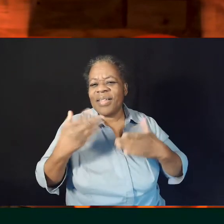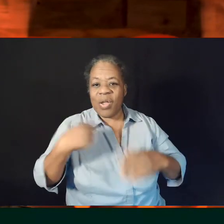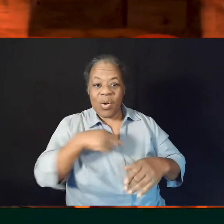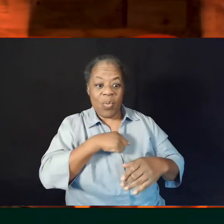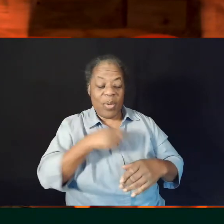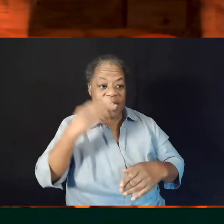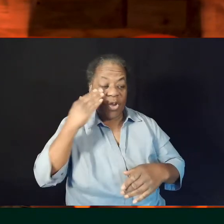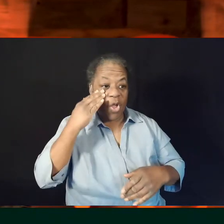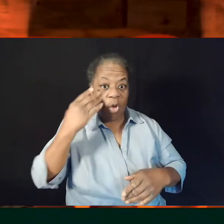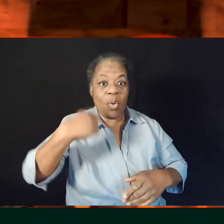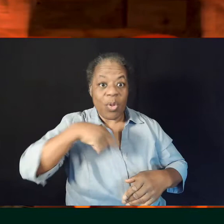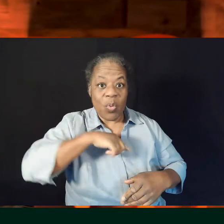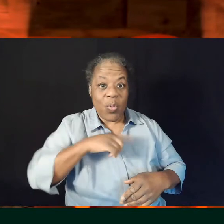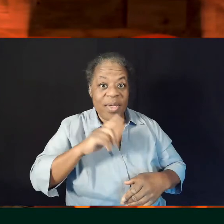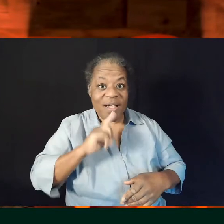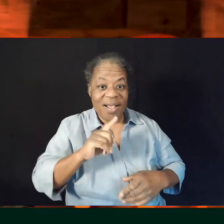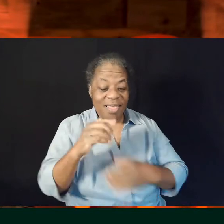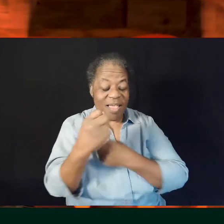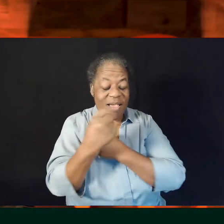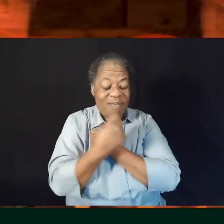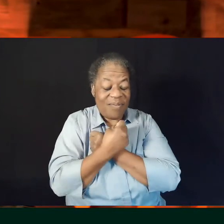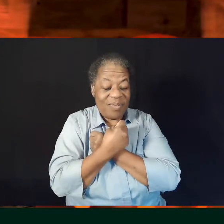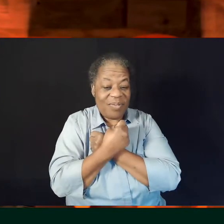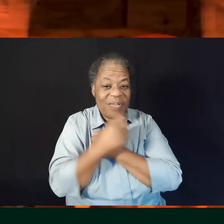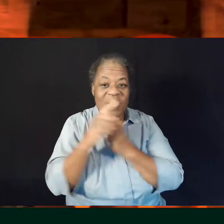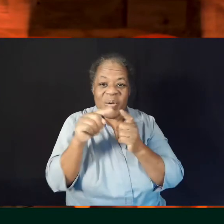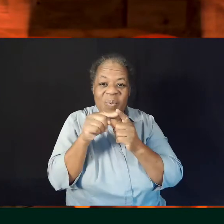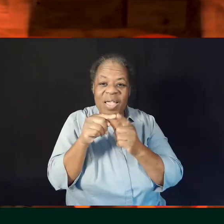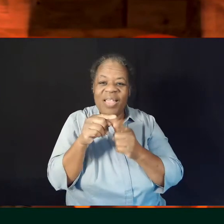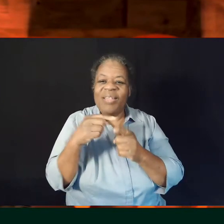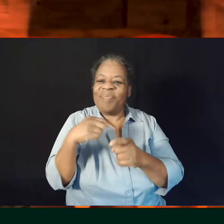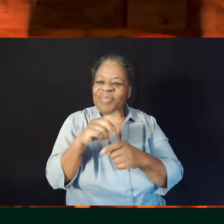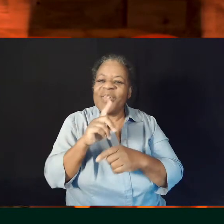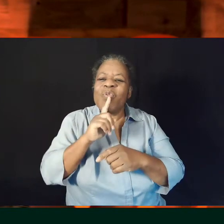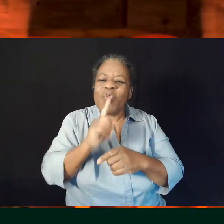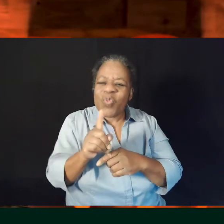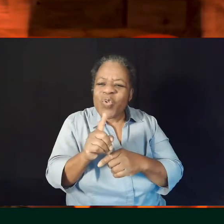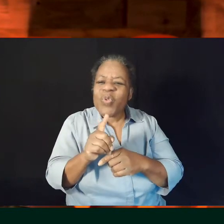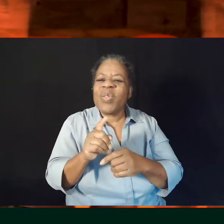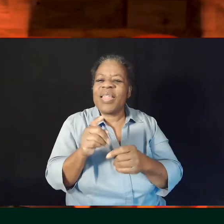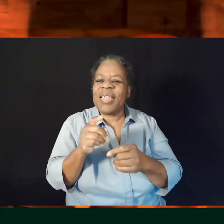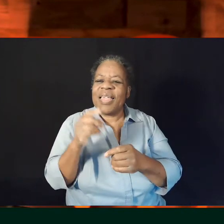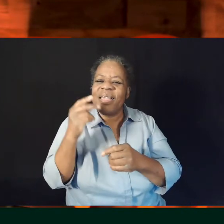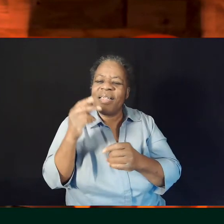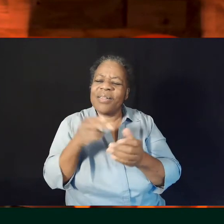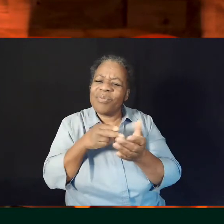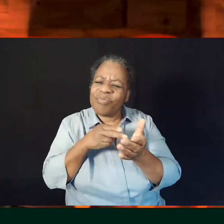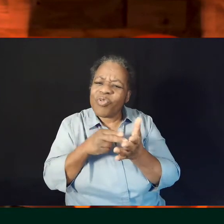loved when we are truly seen by the one who first loved us.